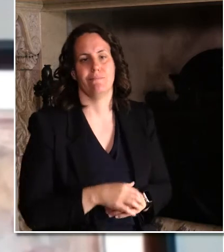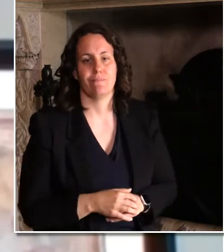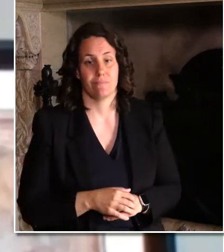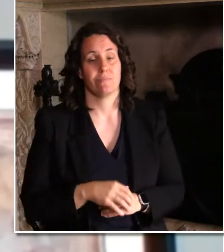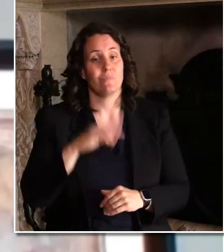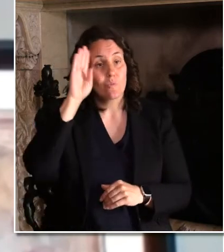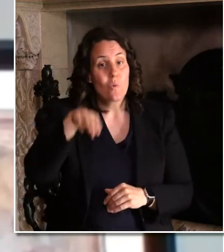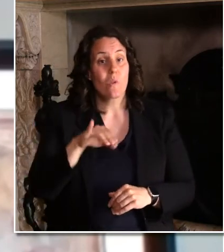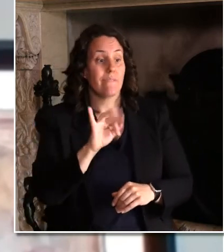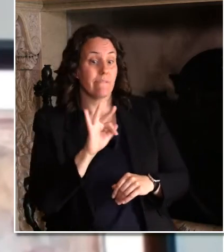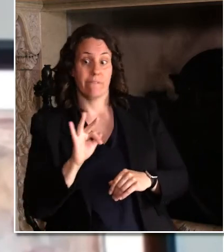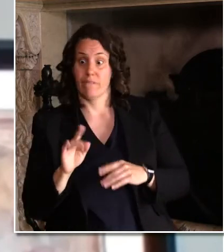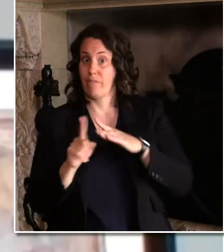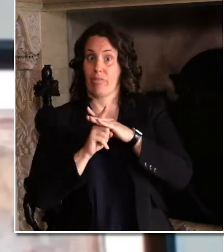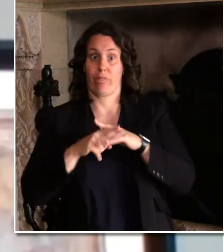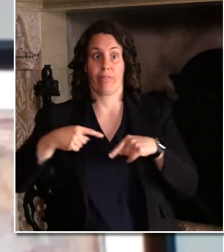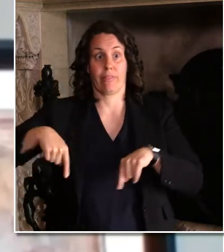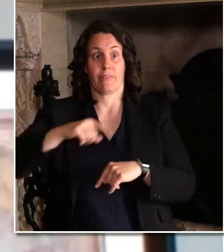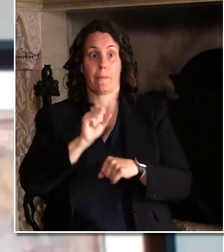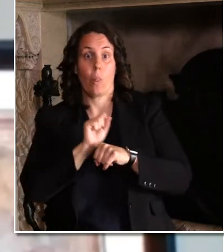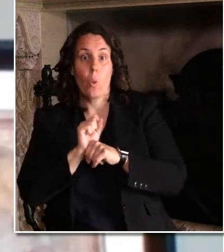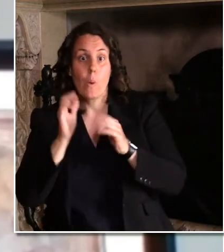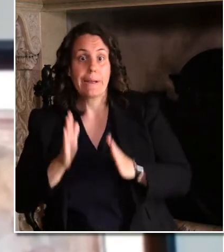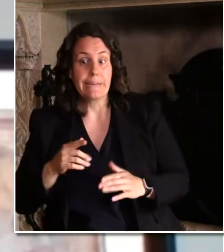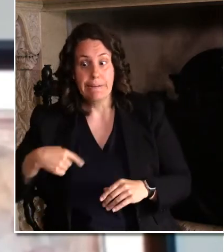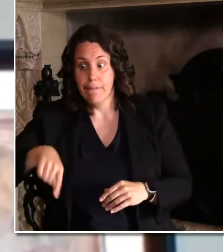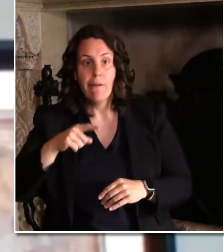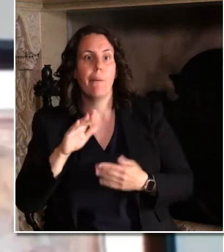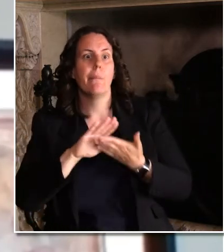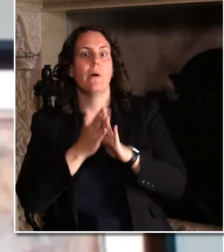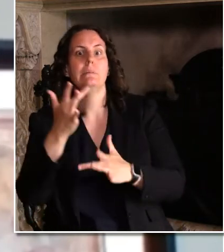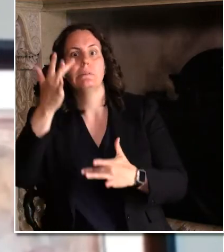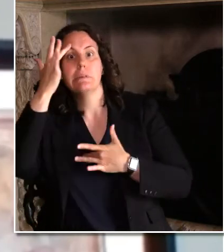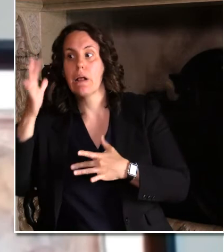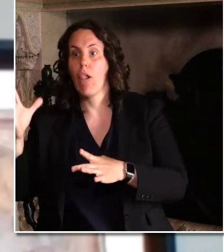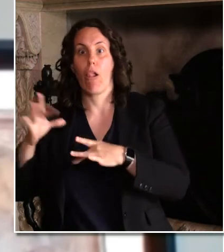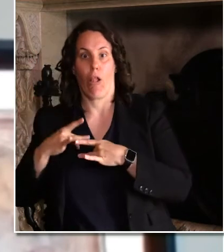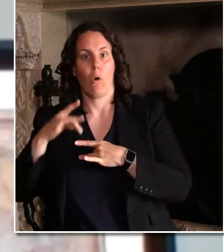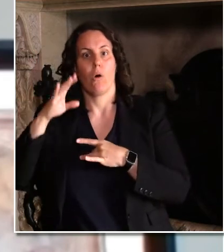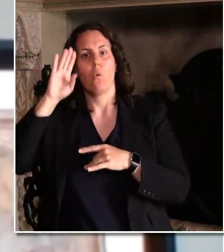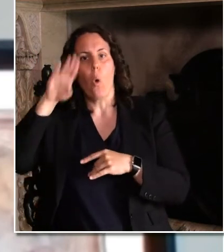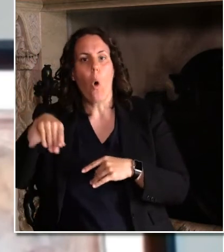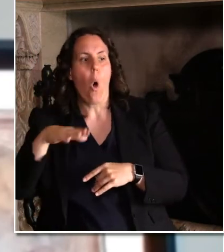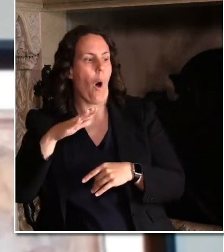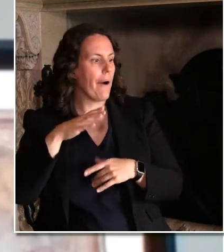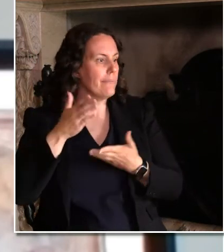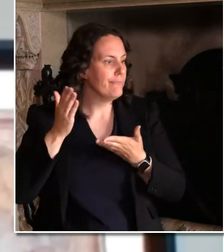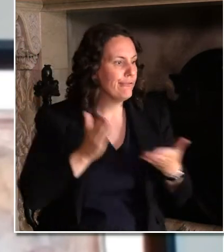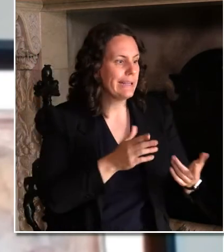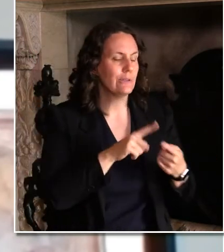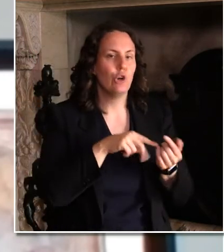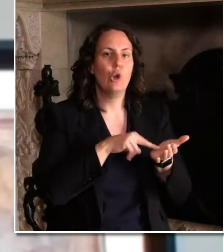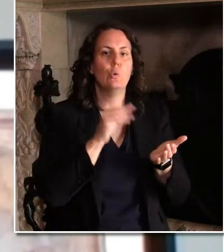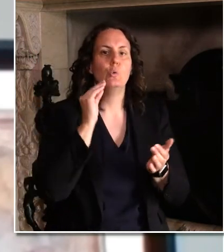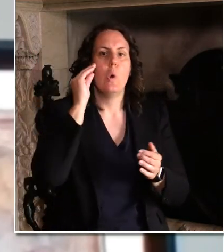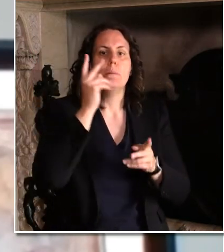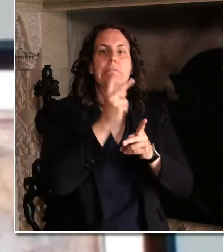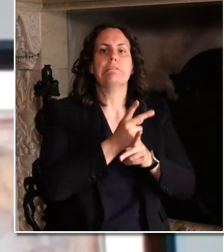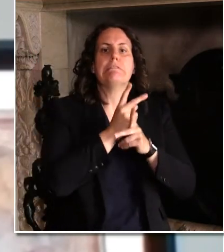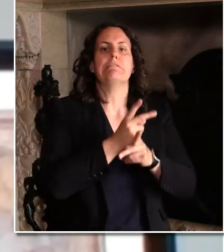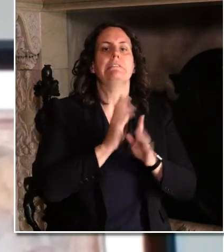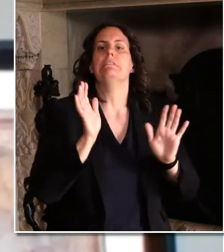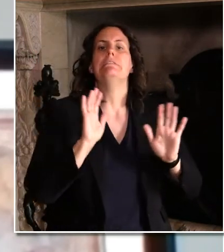may pick up this virus in our communities and unknowingly bring it through our doors, or that as we reopen, a visitor may do the